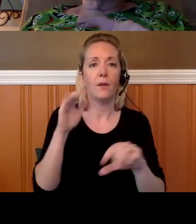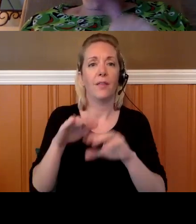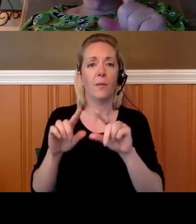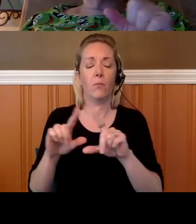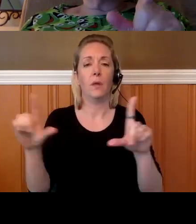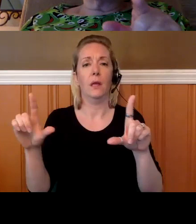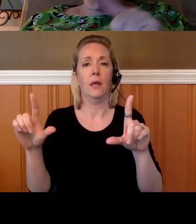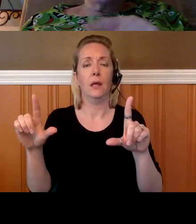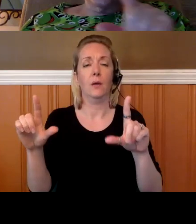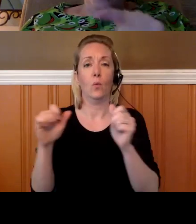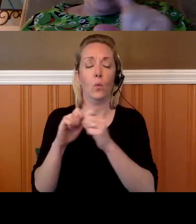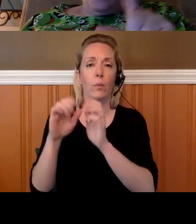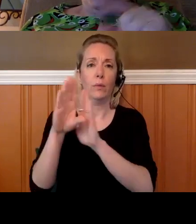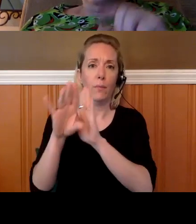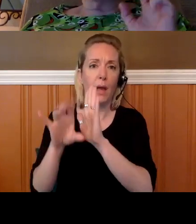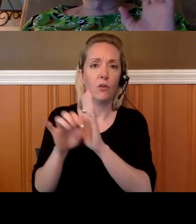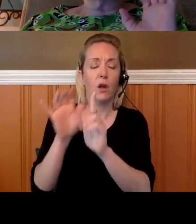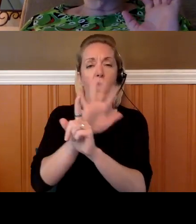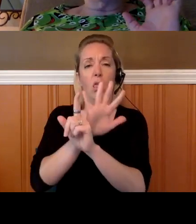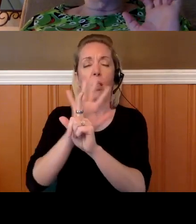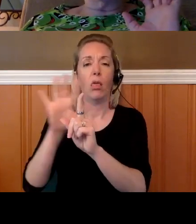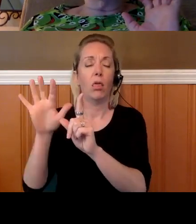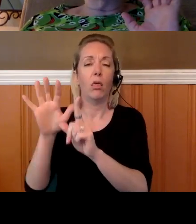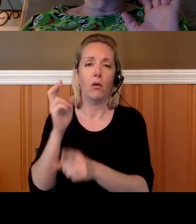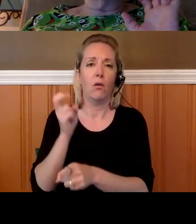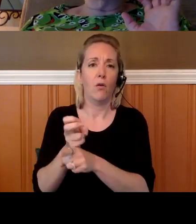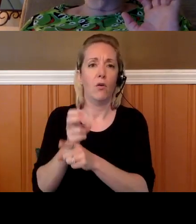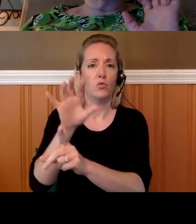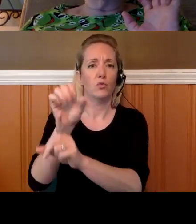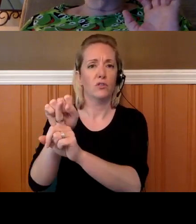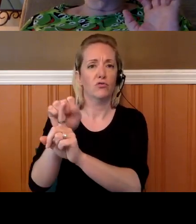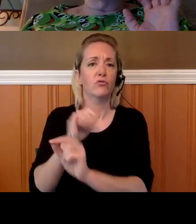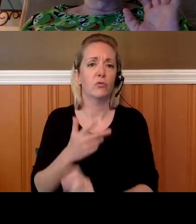right when she's looking and there's a lot of toys.